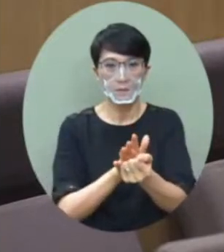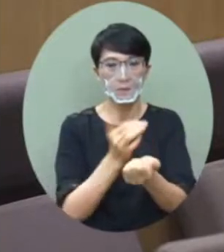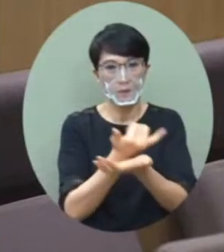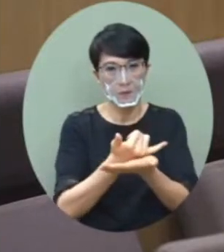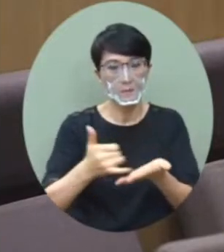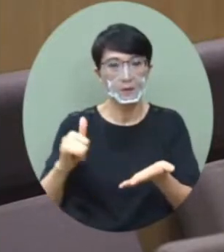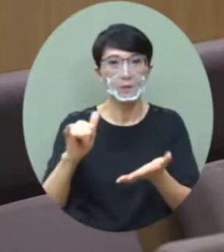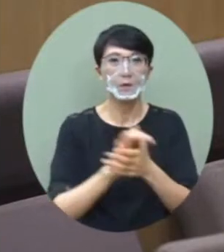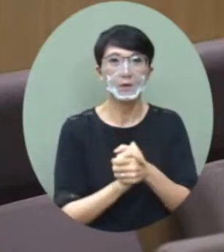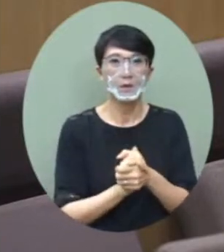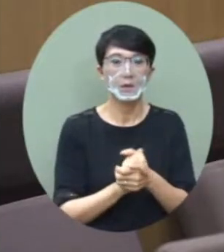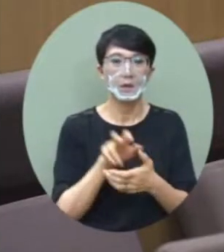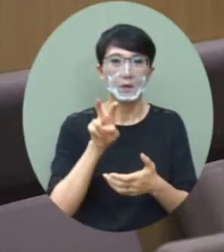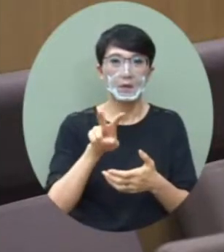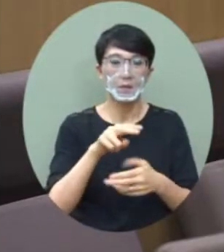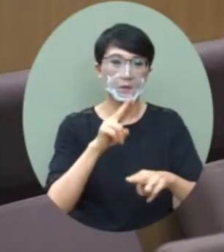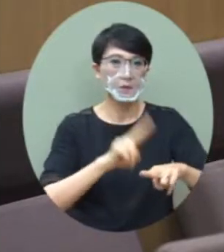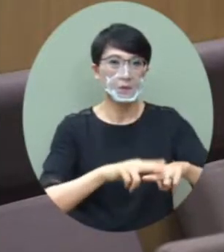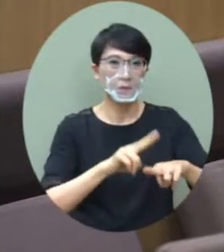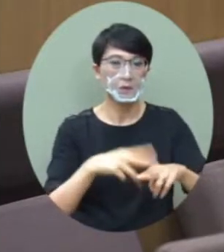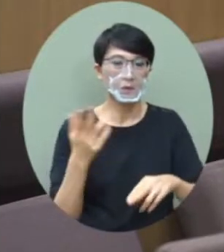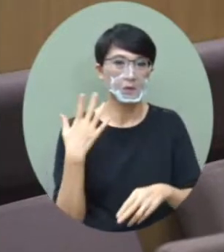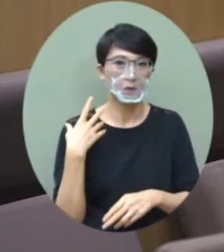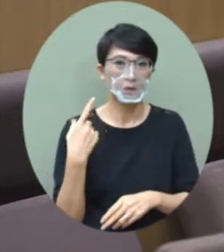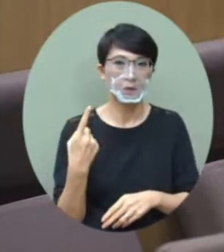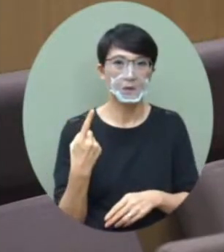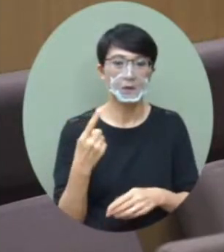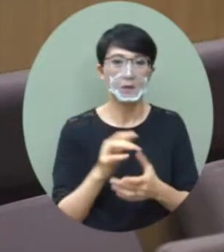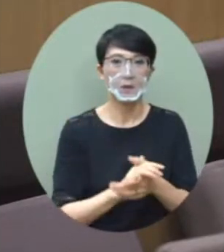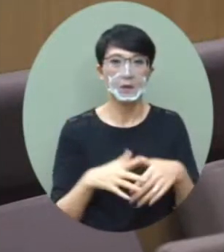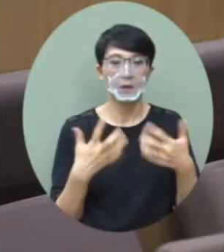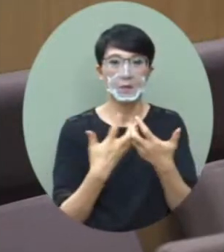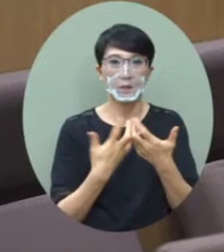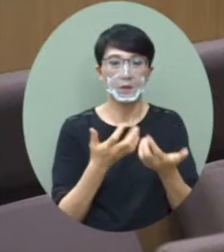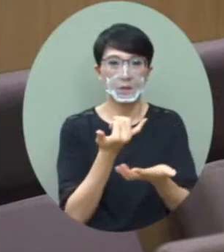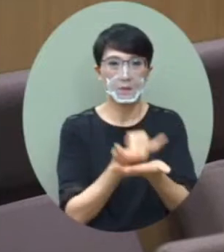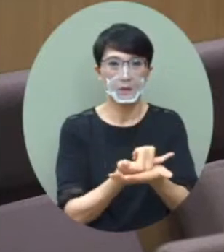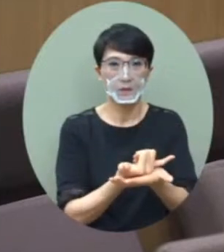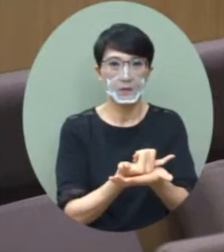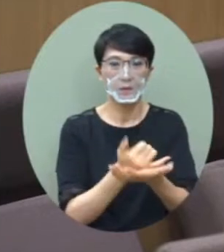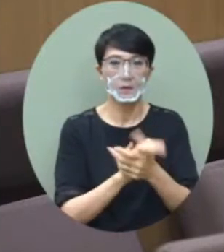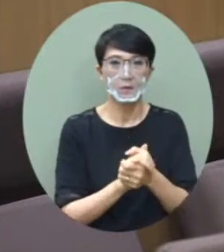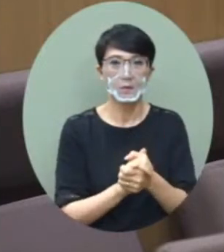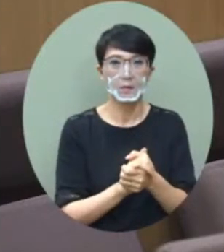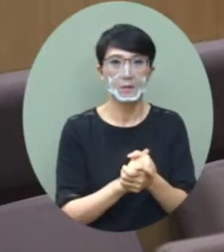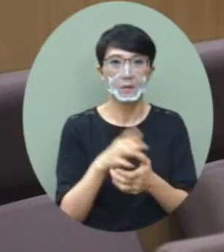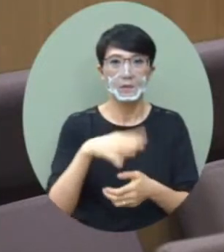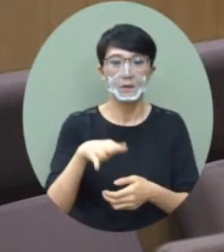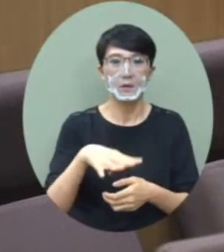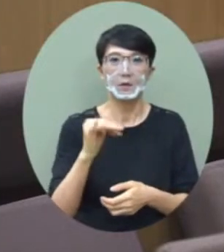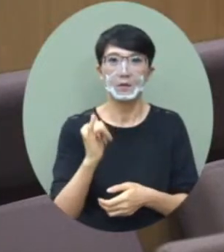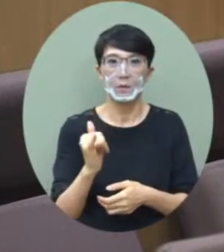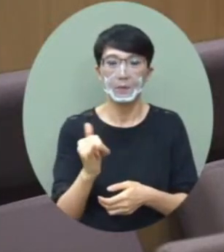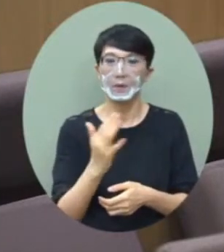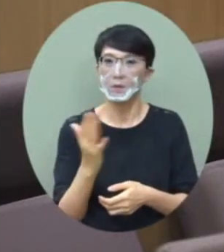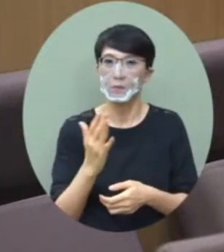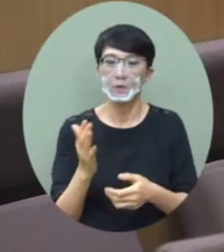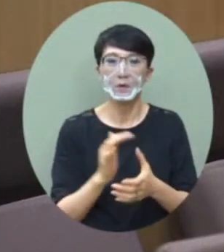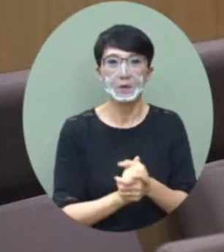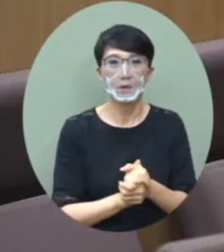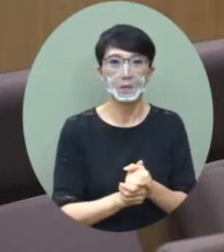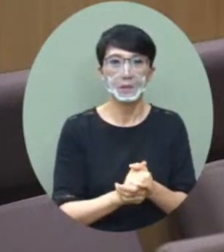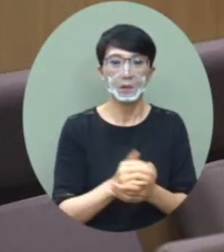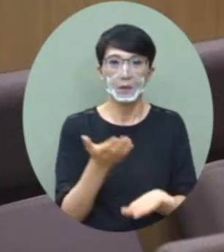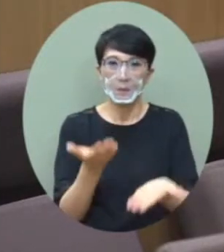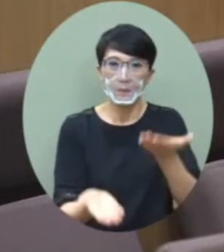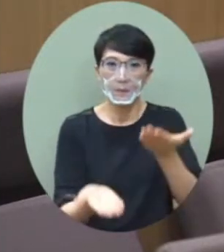4,800 people have passed away because of COVID-19 in Hong Kong. In the mainland, the death toll as